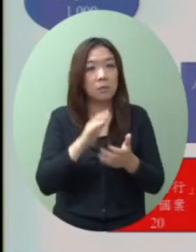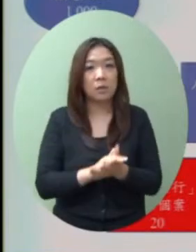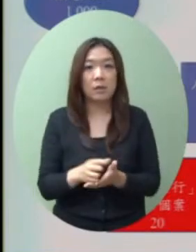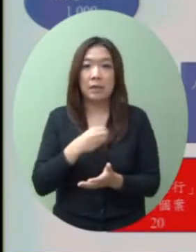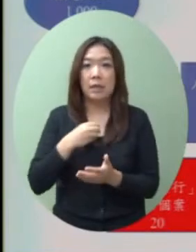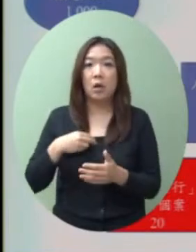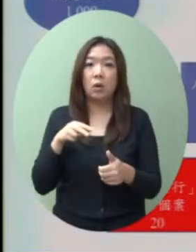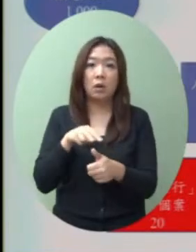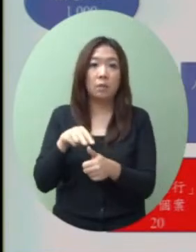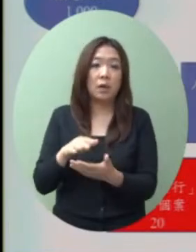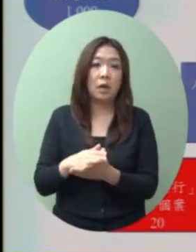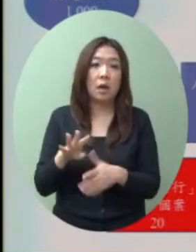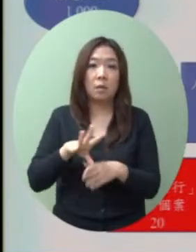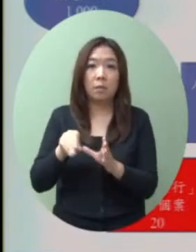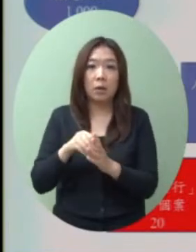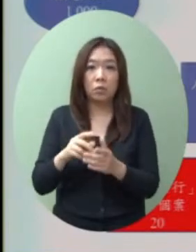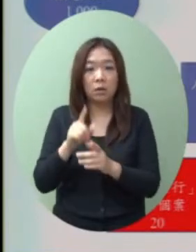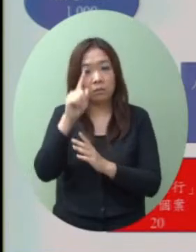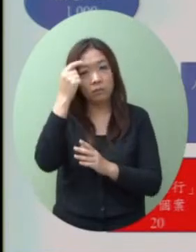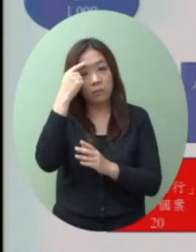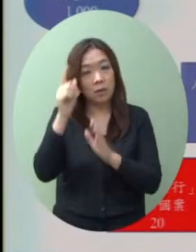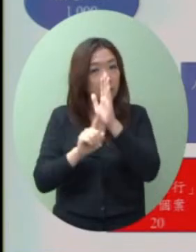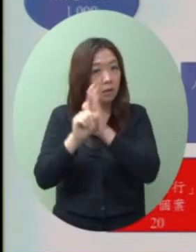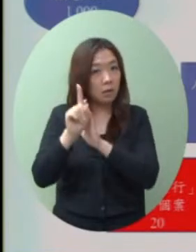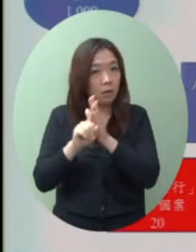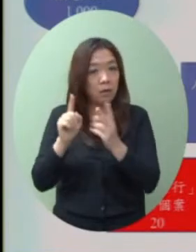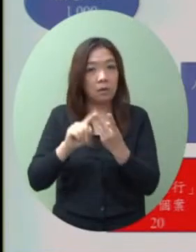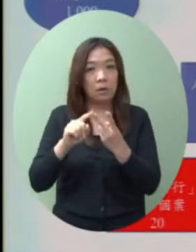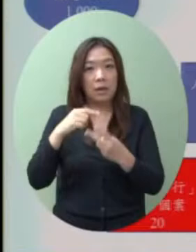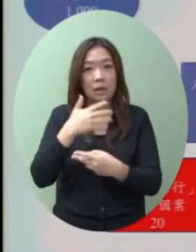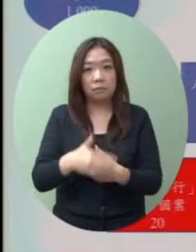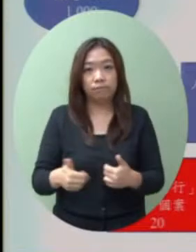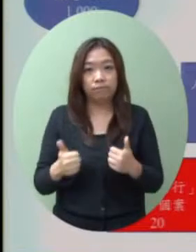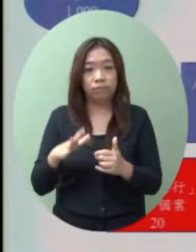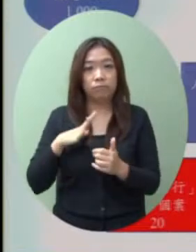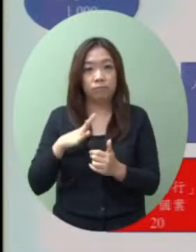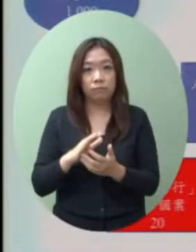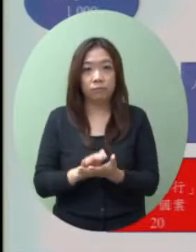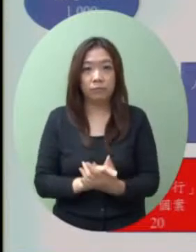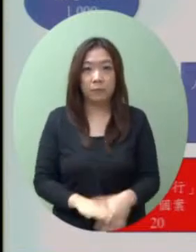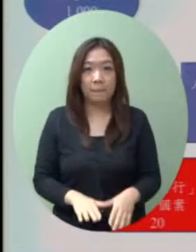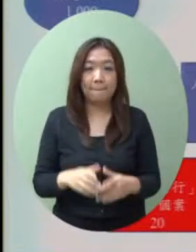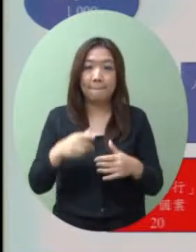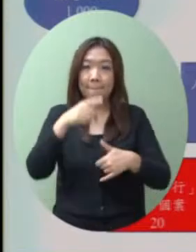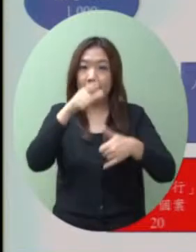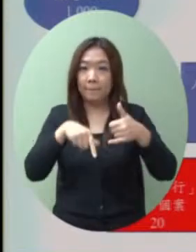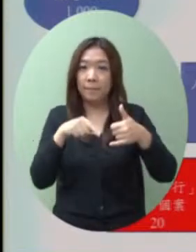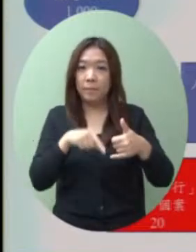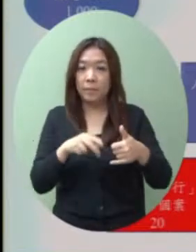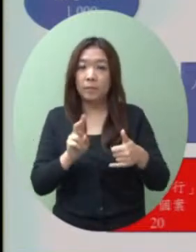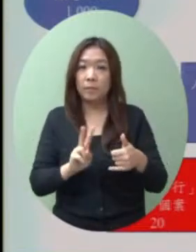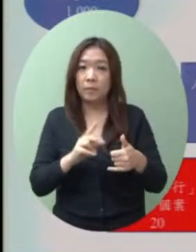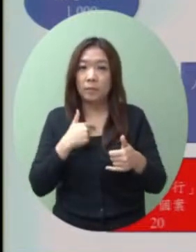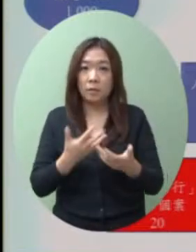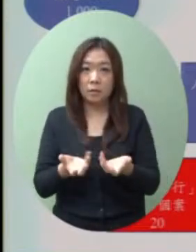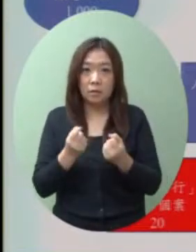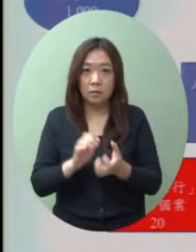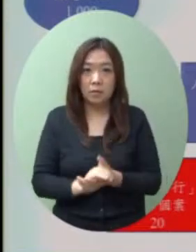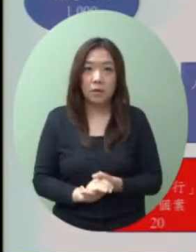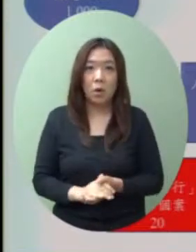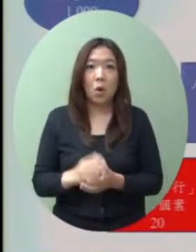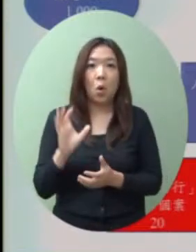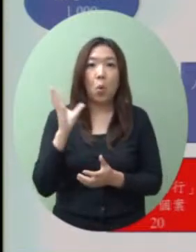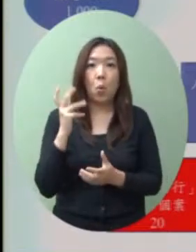designated hotel by home medical surveillance starting from the 4th day